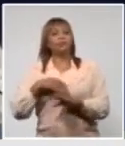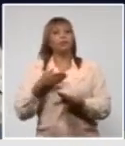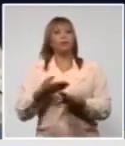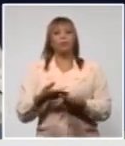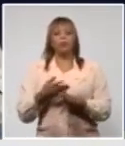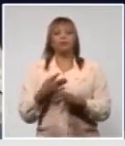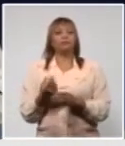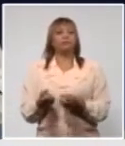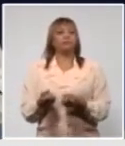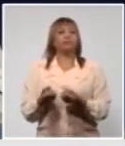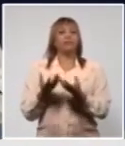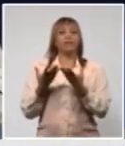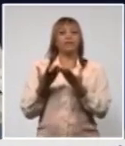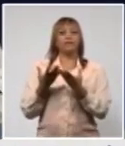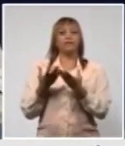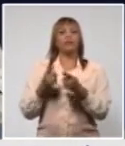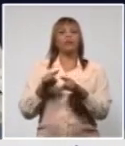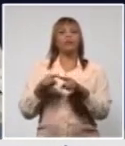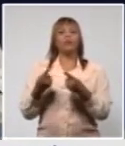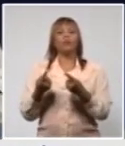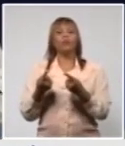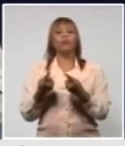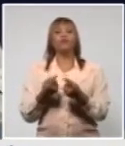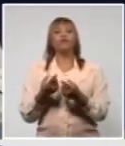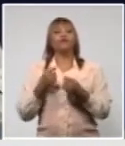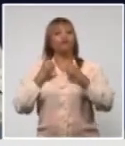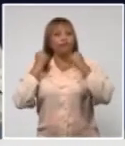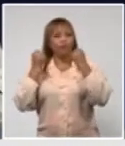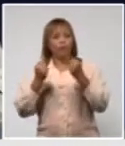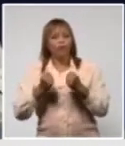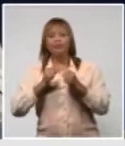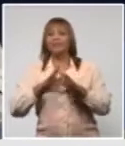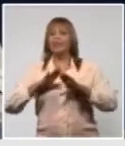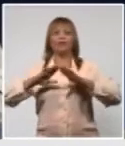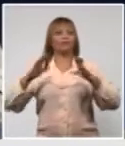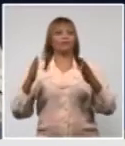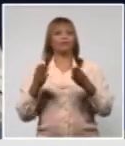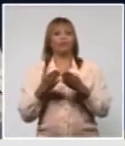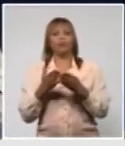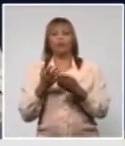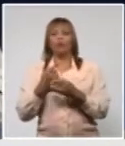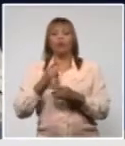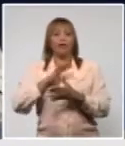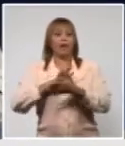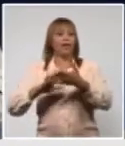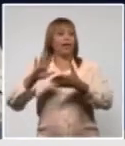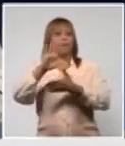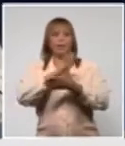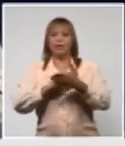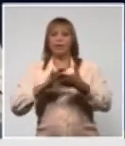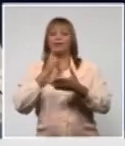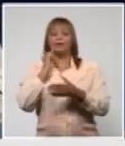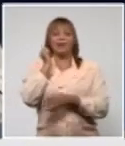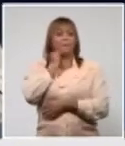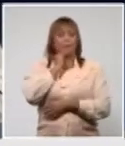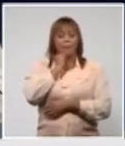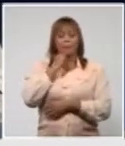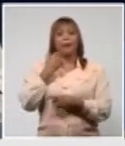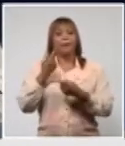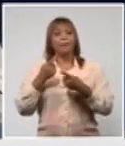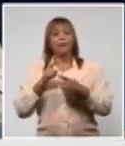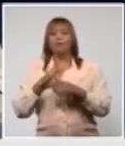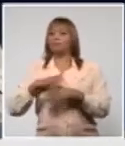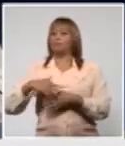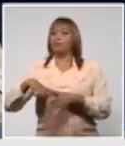Latin America and the history of Bolivia. A group of guerrilla men who were fighting for the liberation of Bolivian people